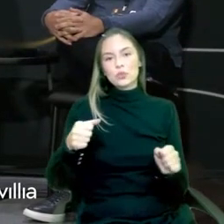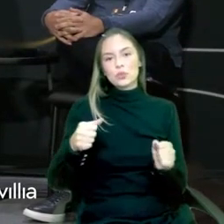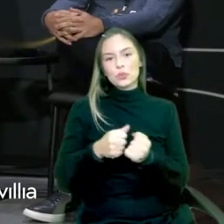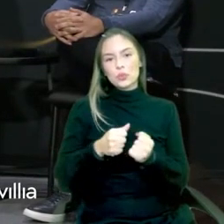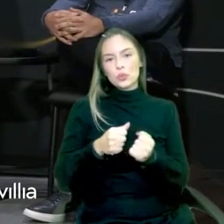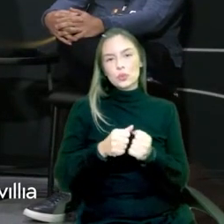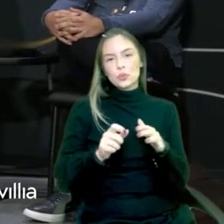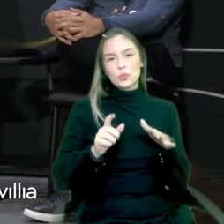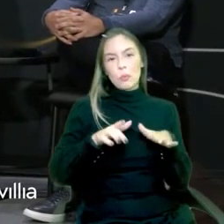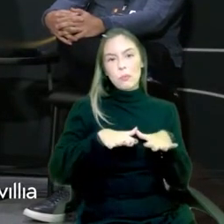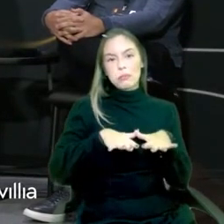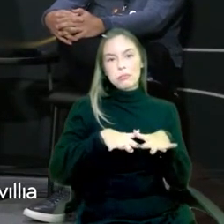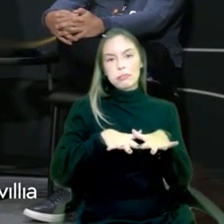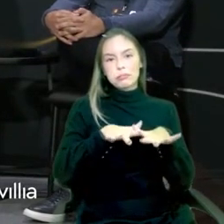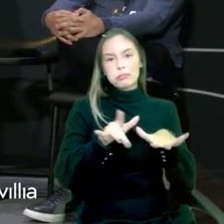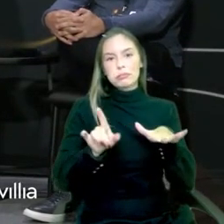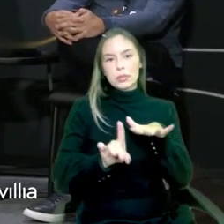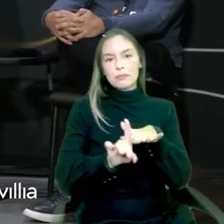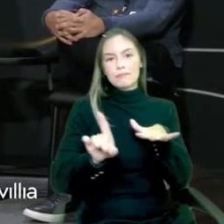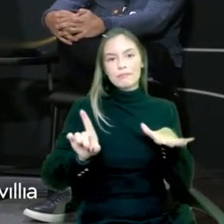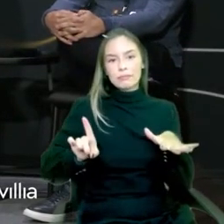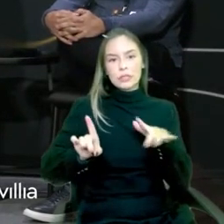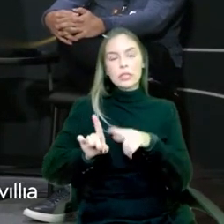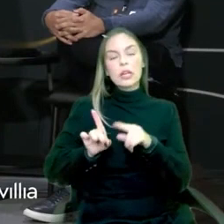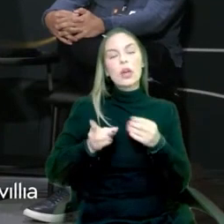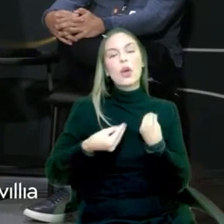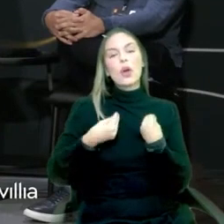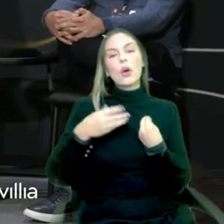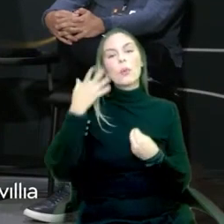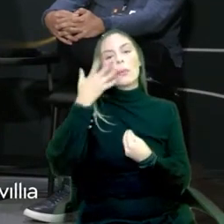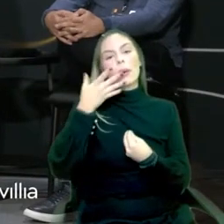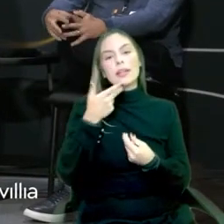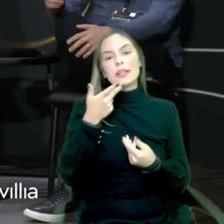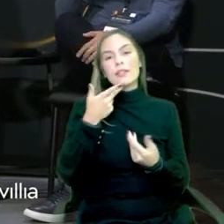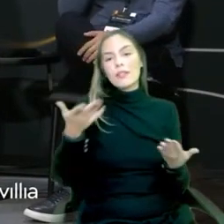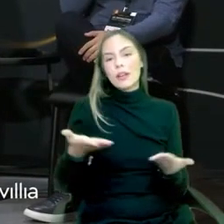that's really what our panel wanted to talk about today.